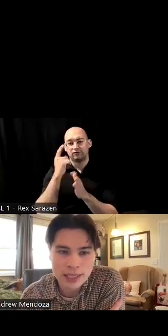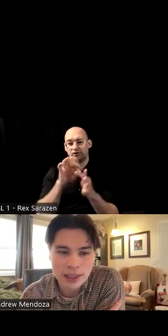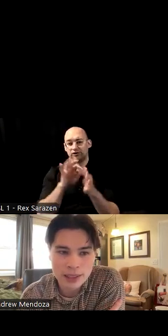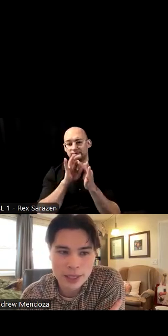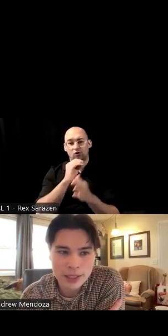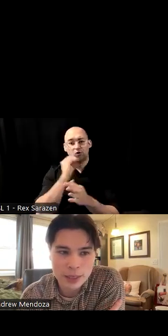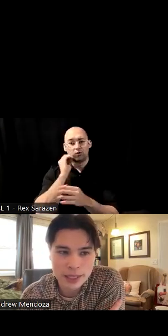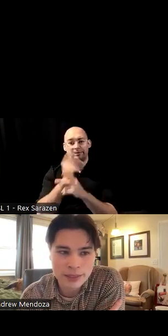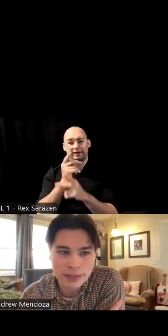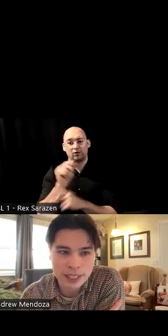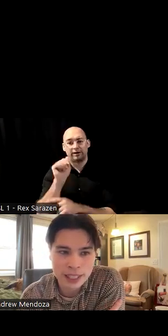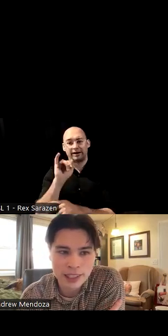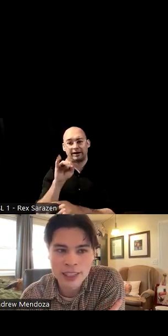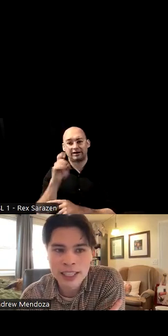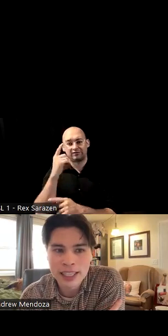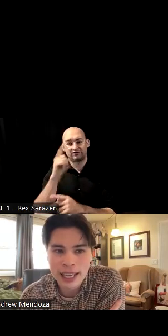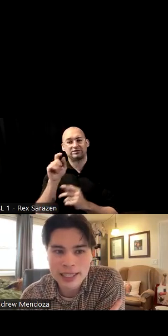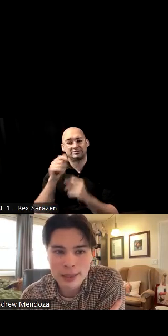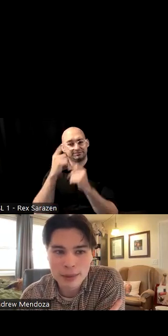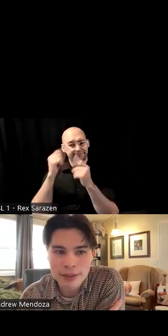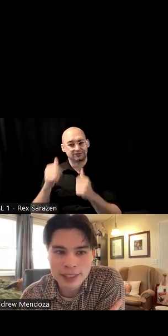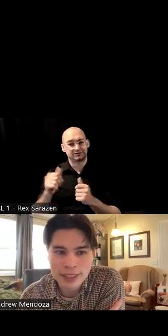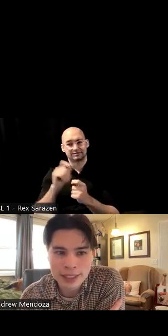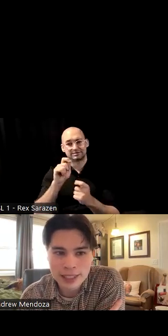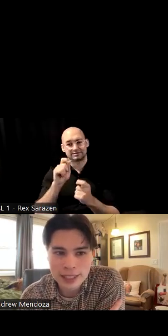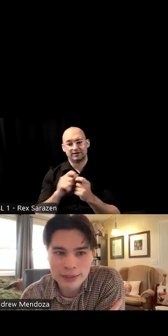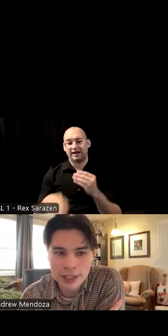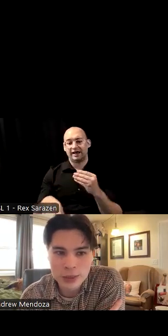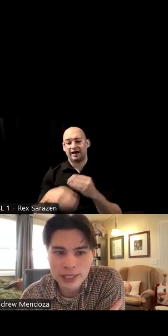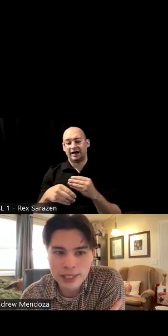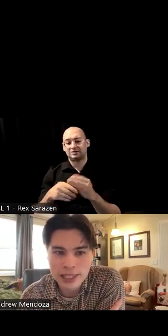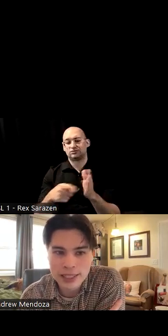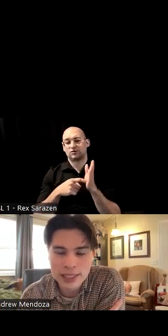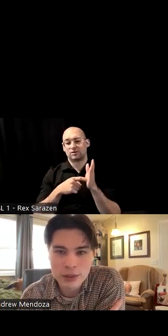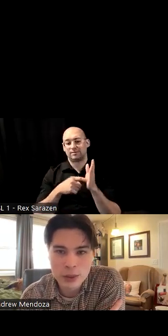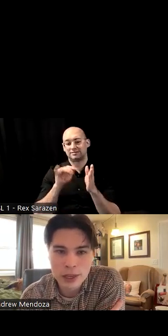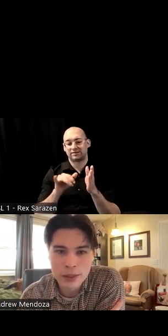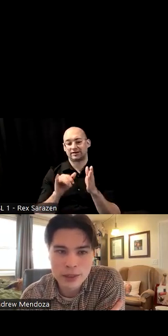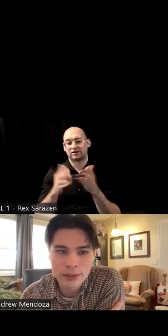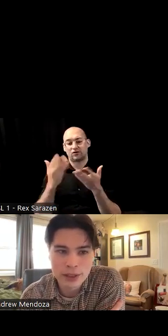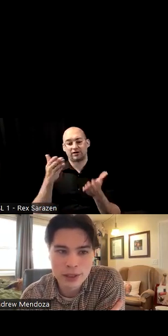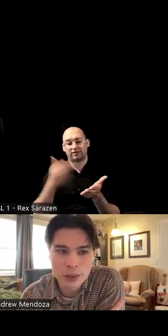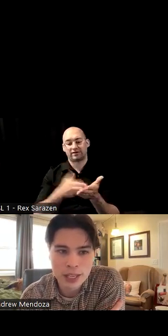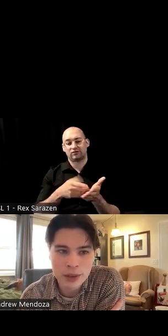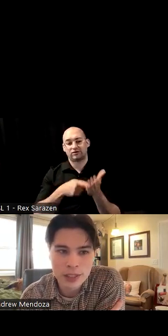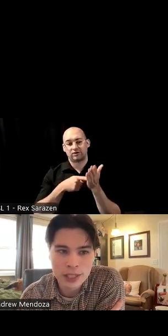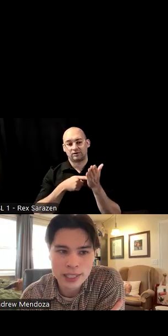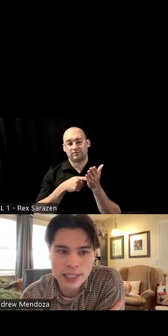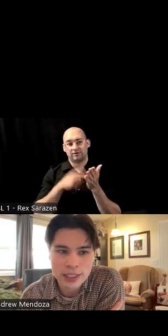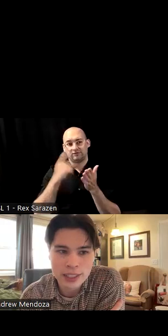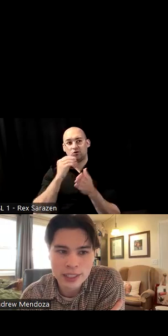care aides on dementia-specific care. It adds in a provision to this effect within the existing requirement for home